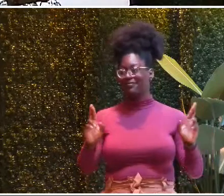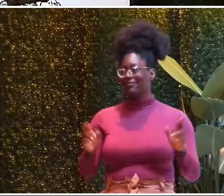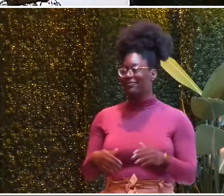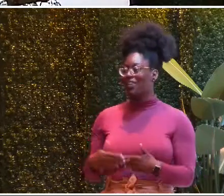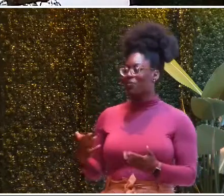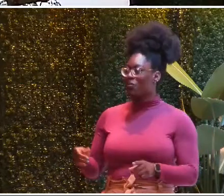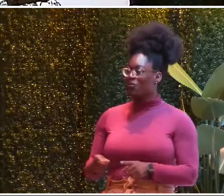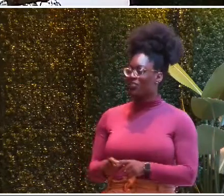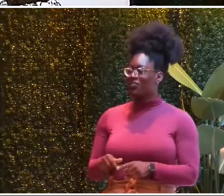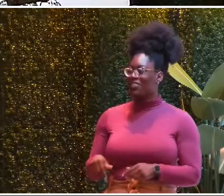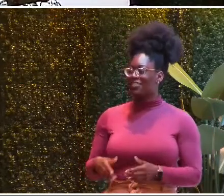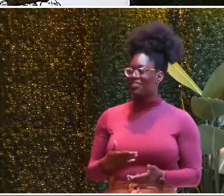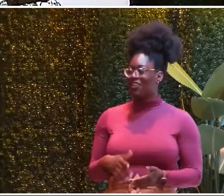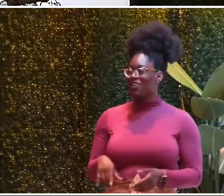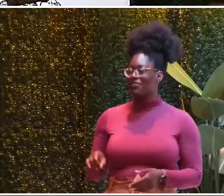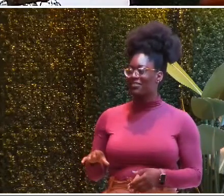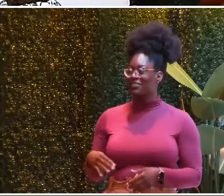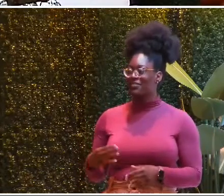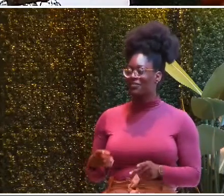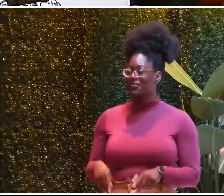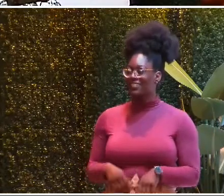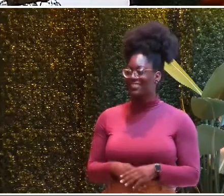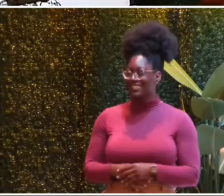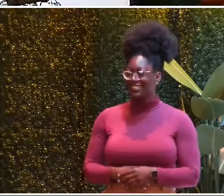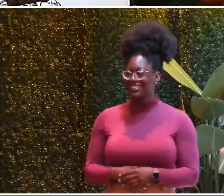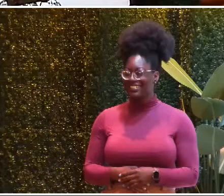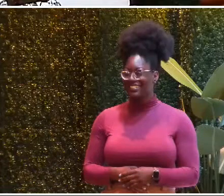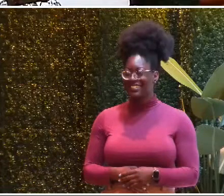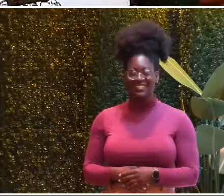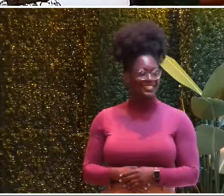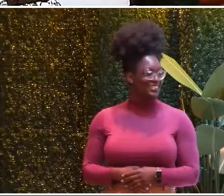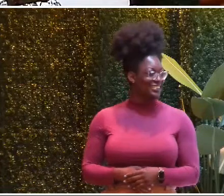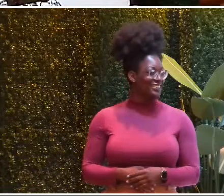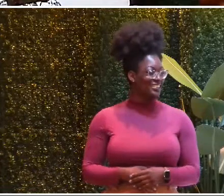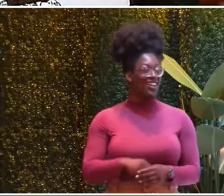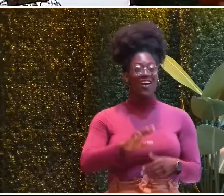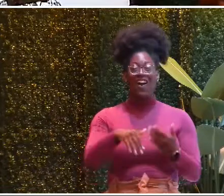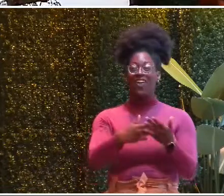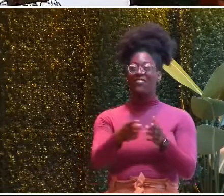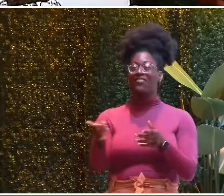Get ready. Do your warm-ups. All of that.